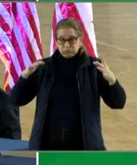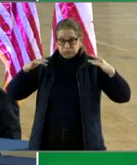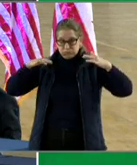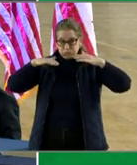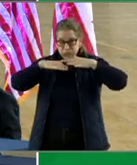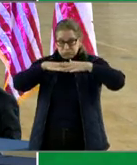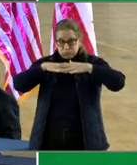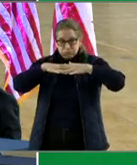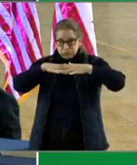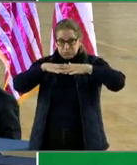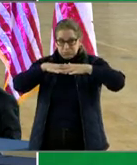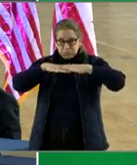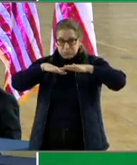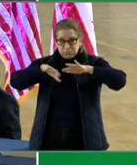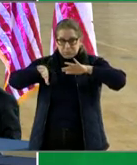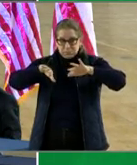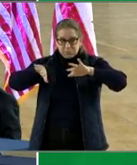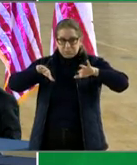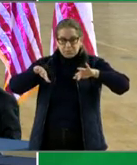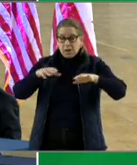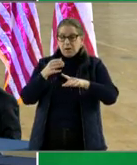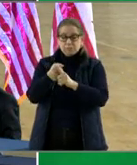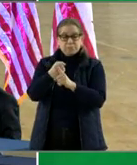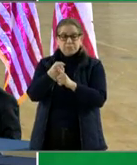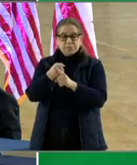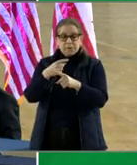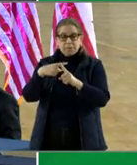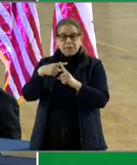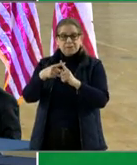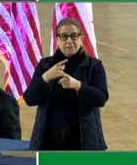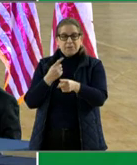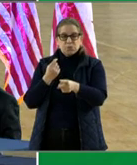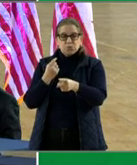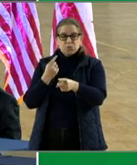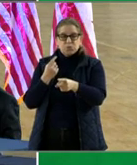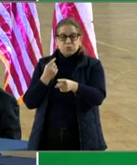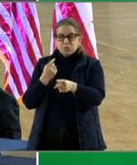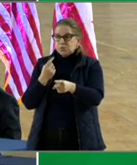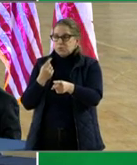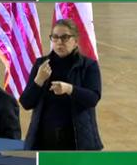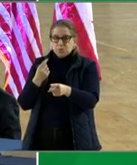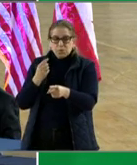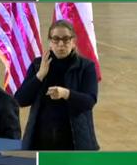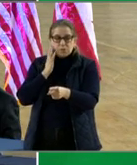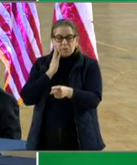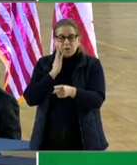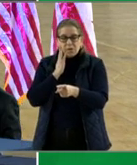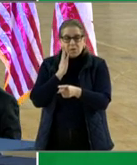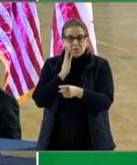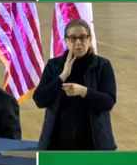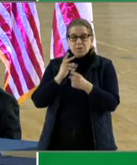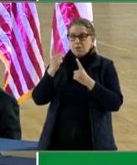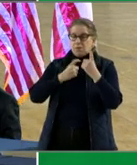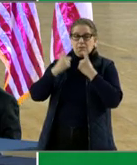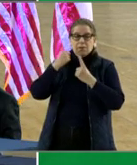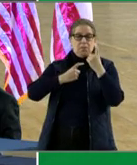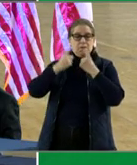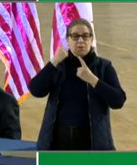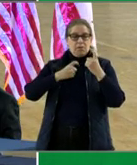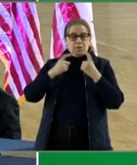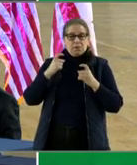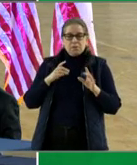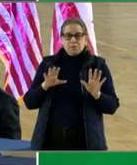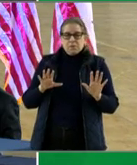is identified as positive. So if there continue to be questions, we'll make sure from the Department of Health that we're